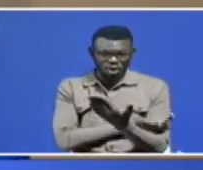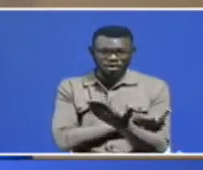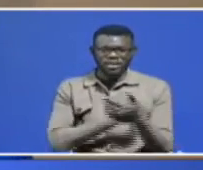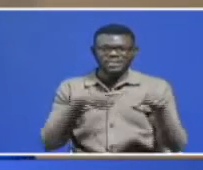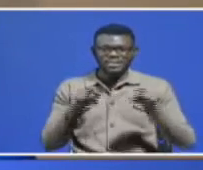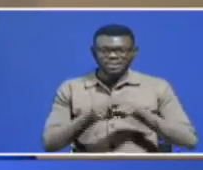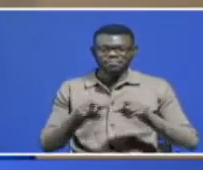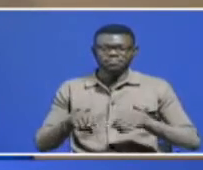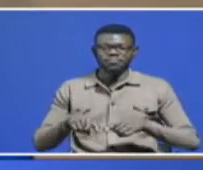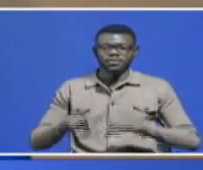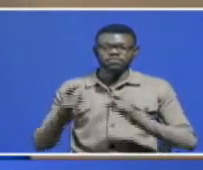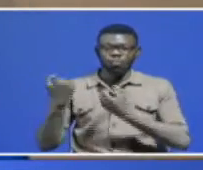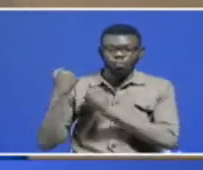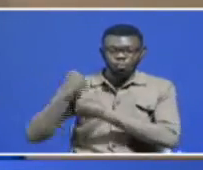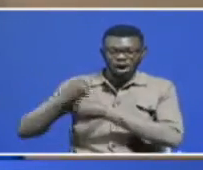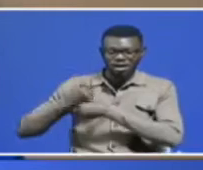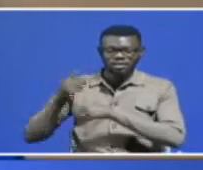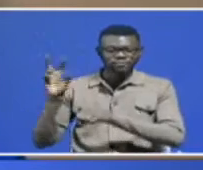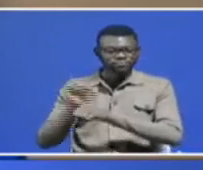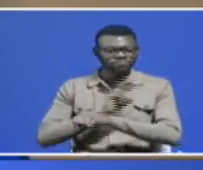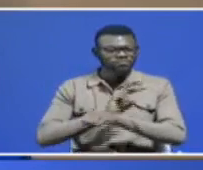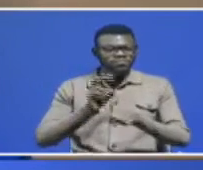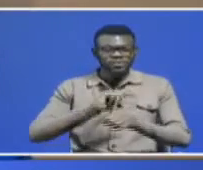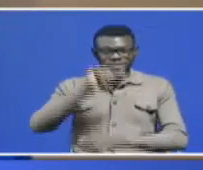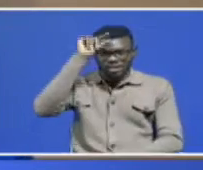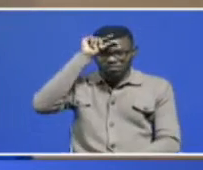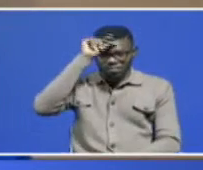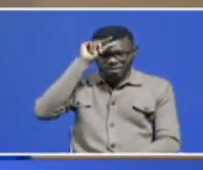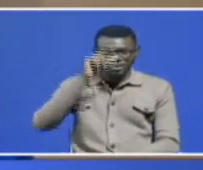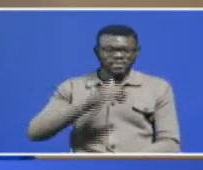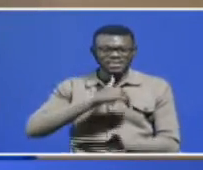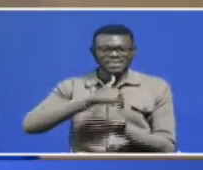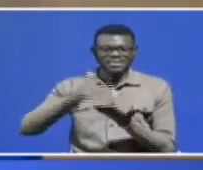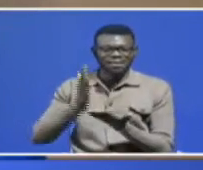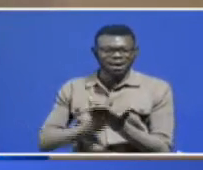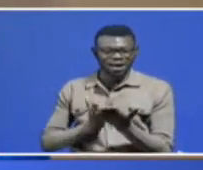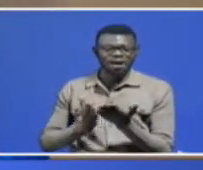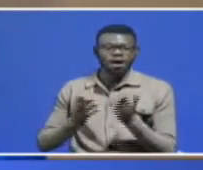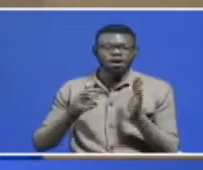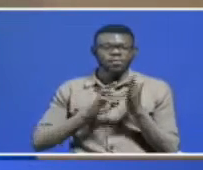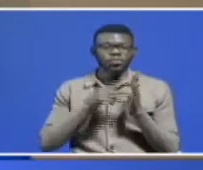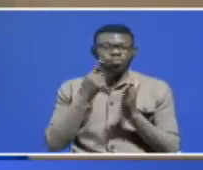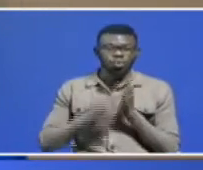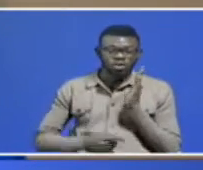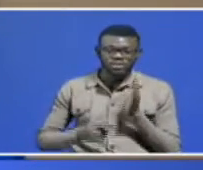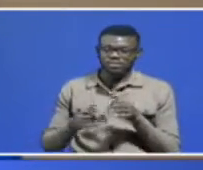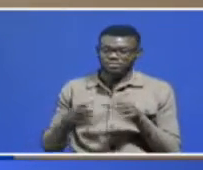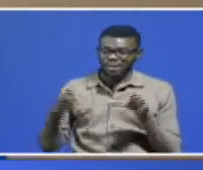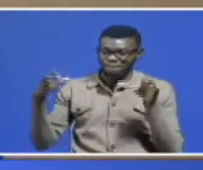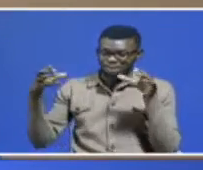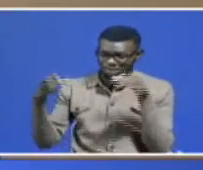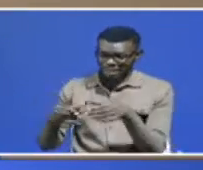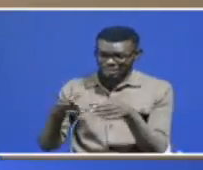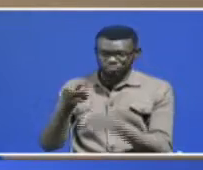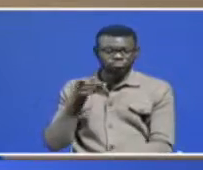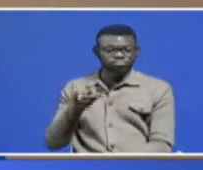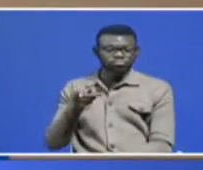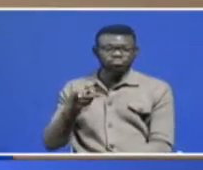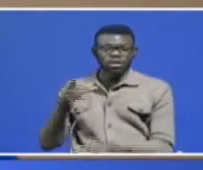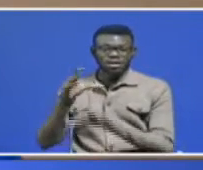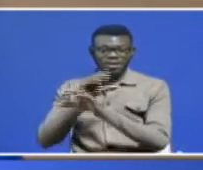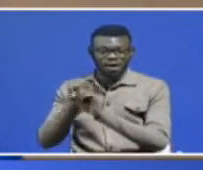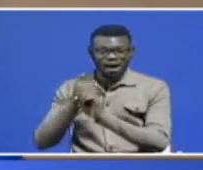will also supervise the Ministry of Government departments. Therefore, the same party that has the president